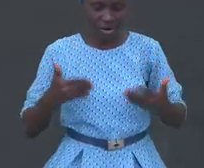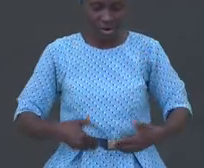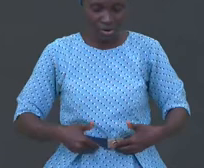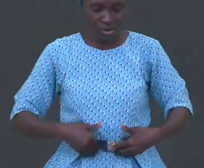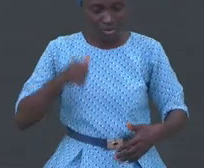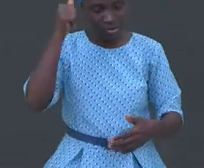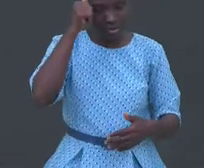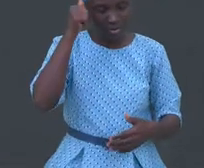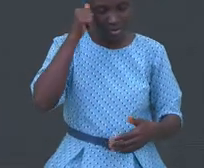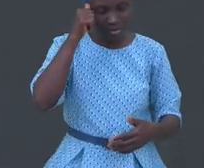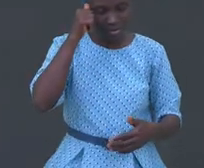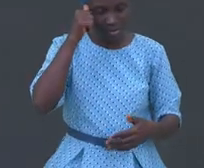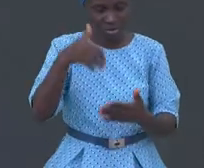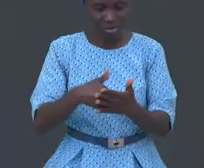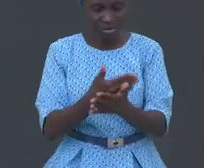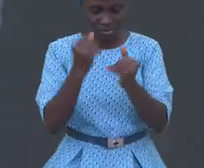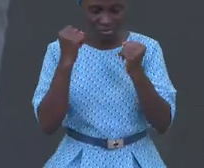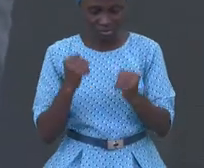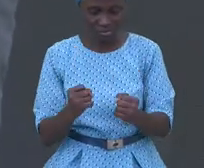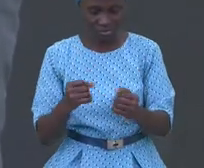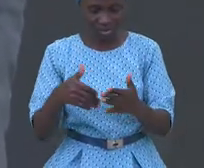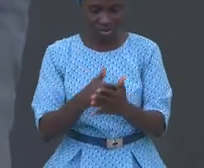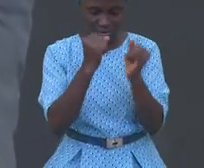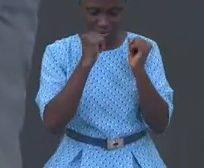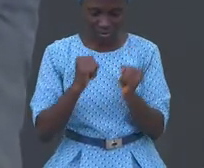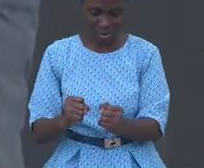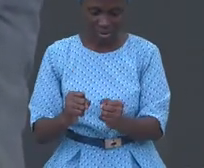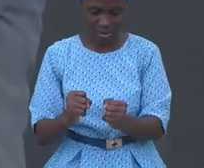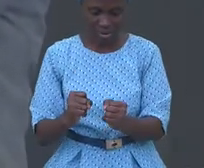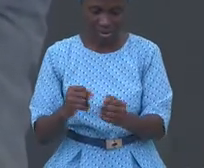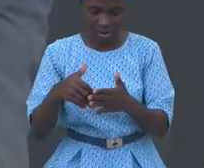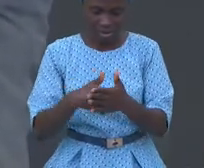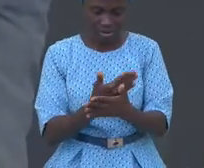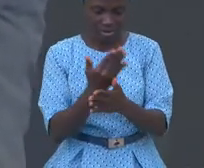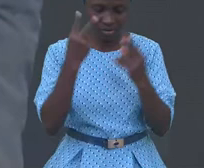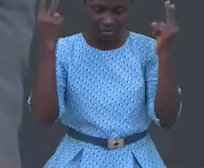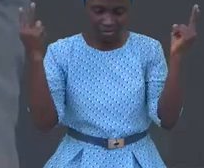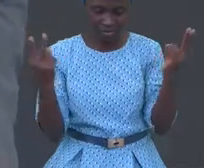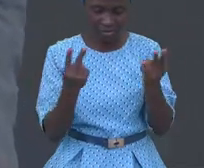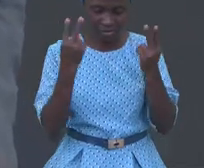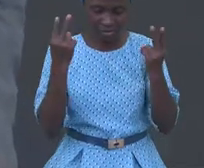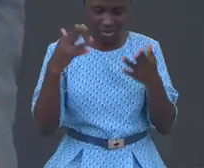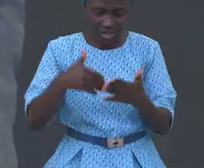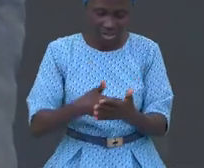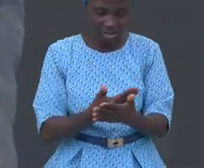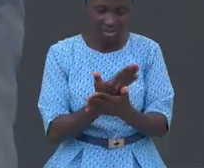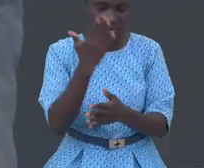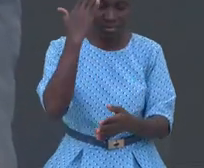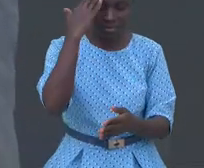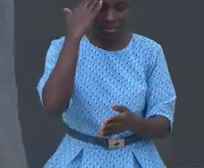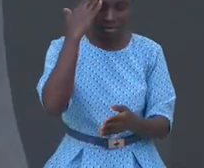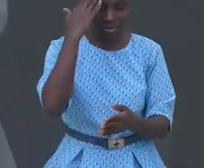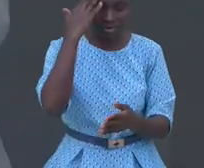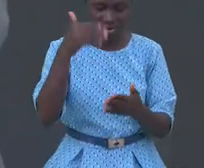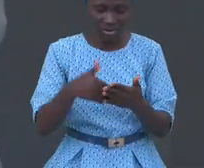a new strength, a new power, a new victory, a new knowledge,